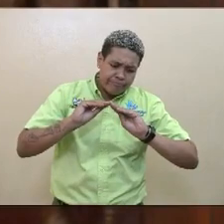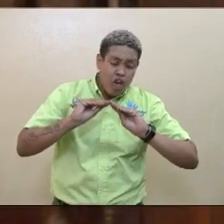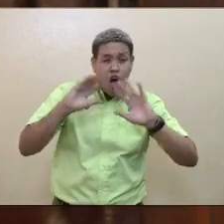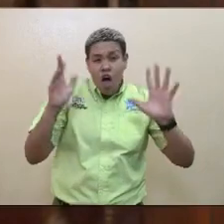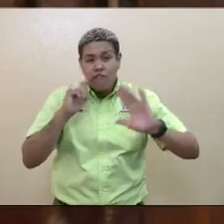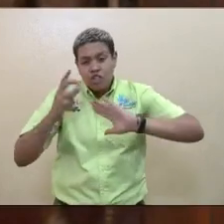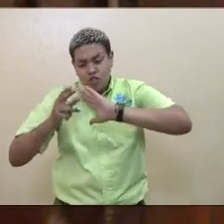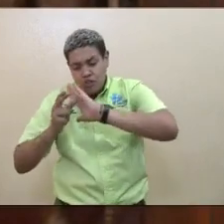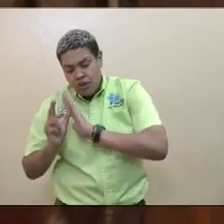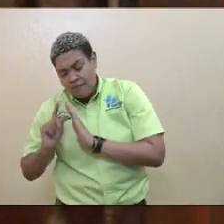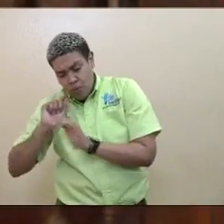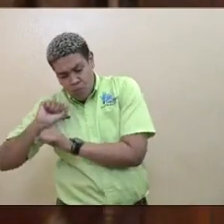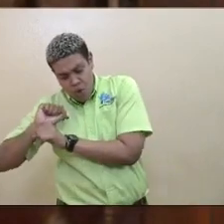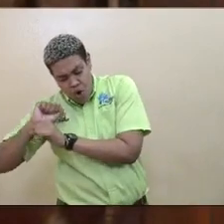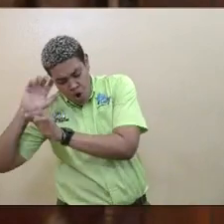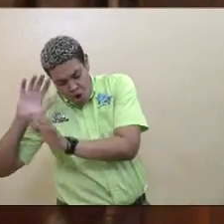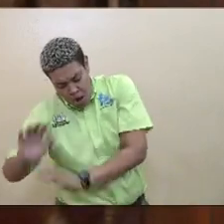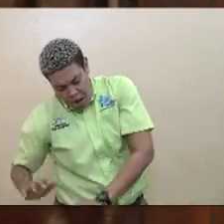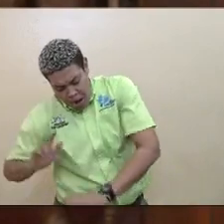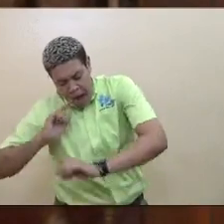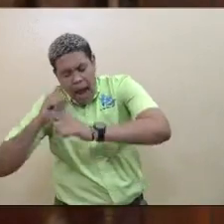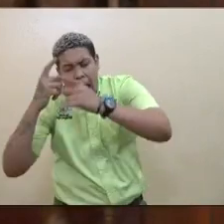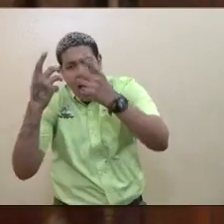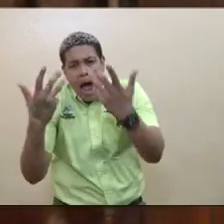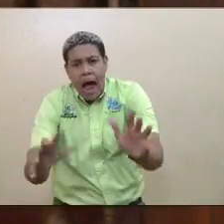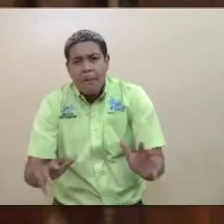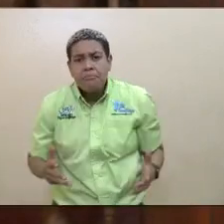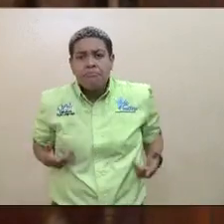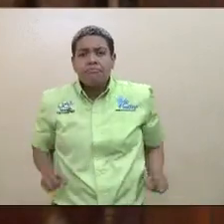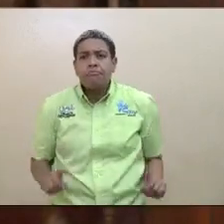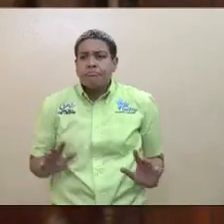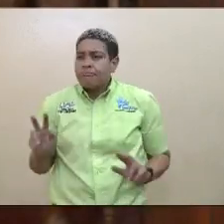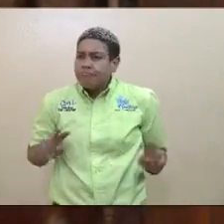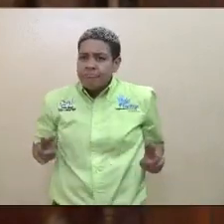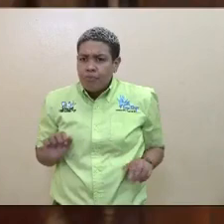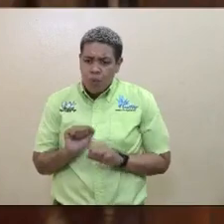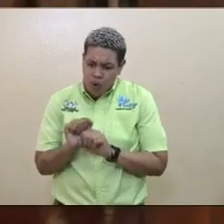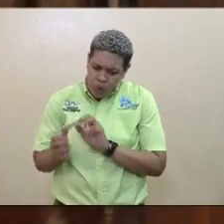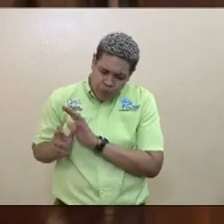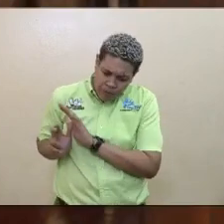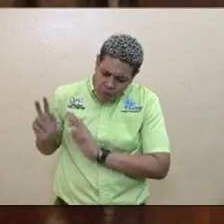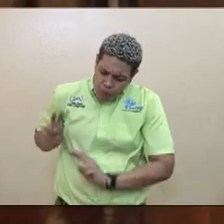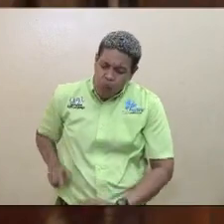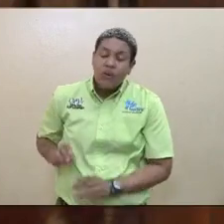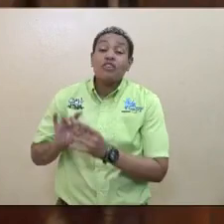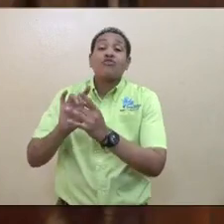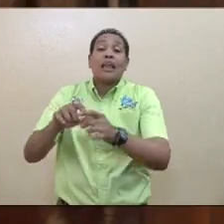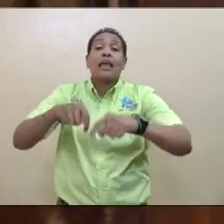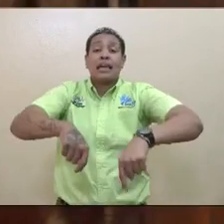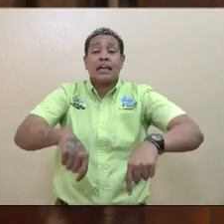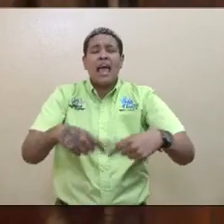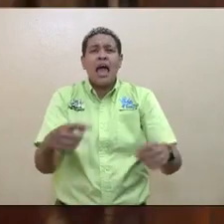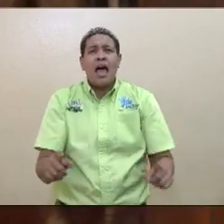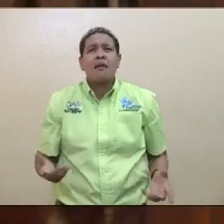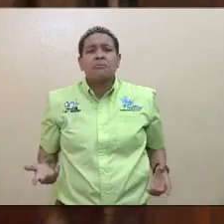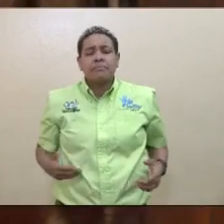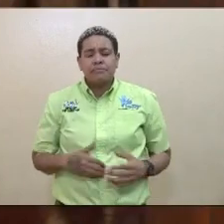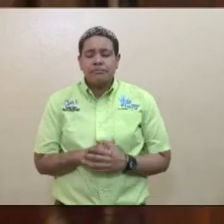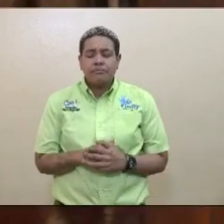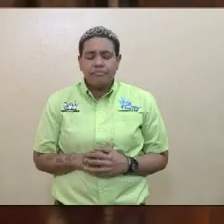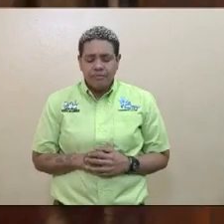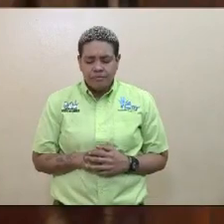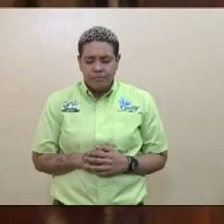review the work that has already been taken place in this regard,